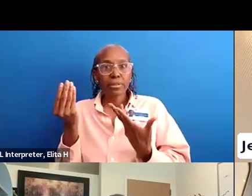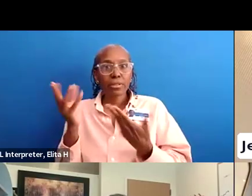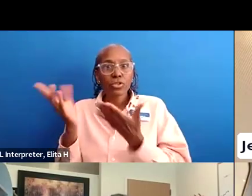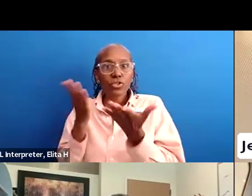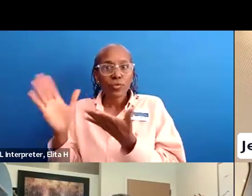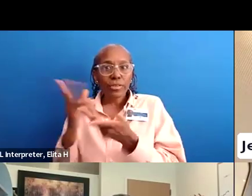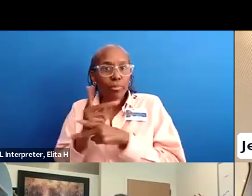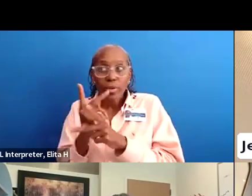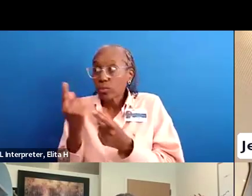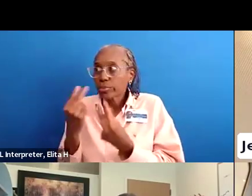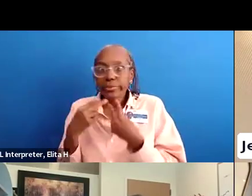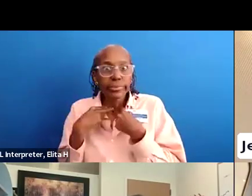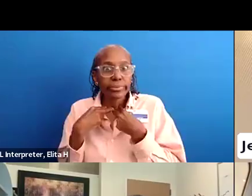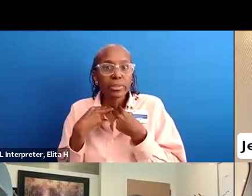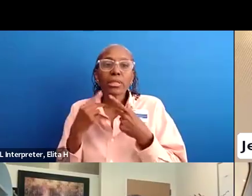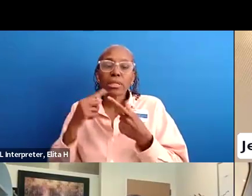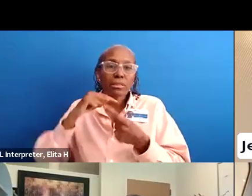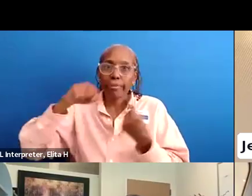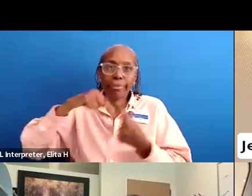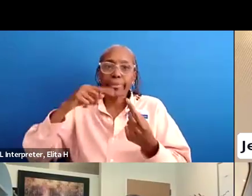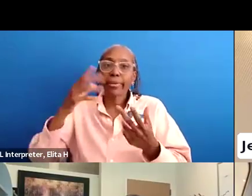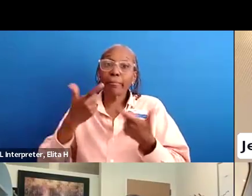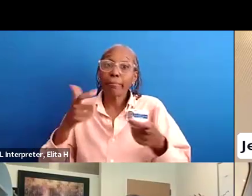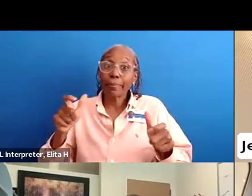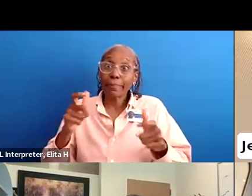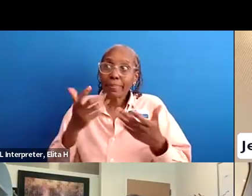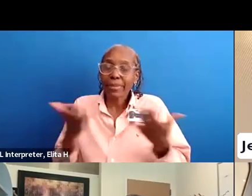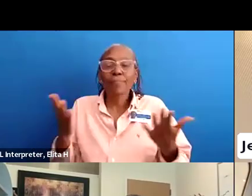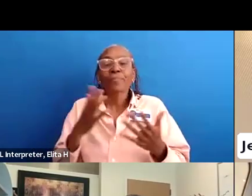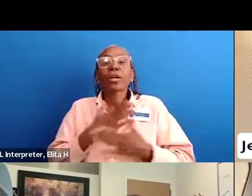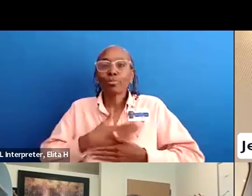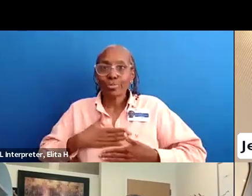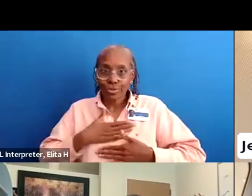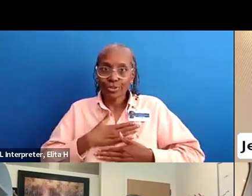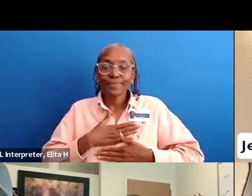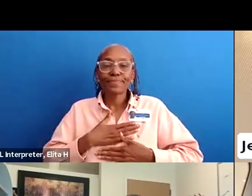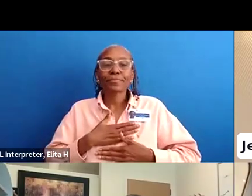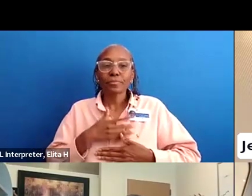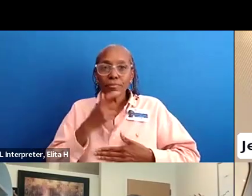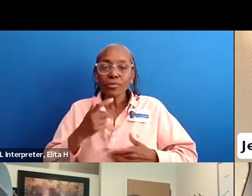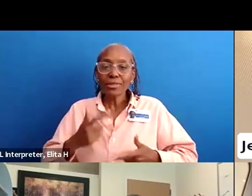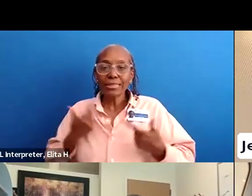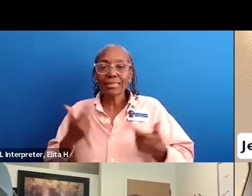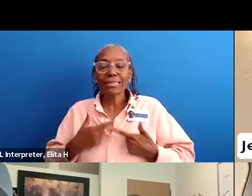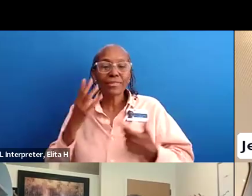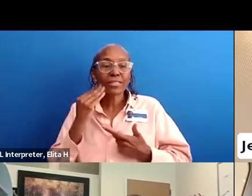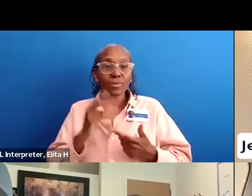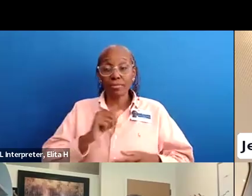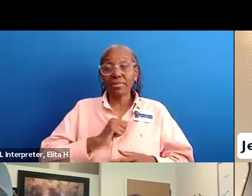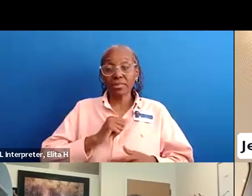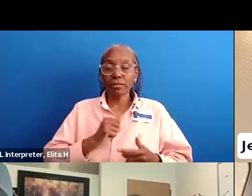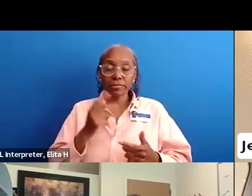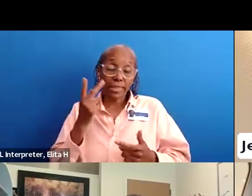product, and it gets into a whole big thing. So I especially appreciate, since it's a lived experience of my own,